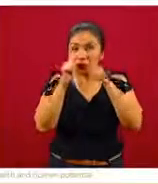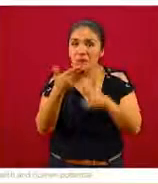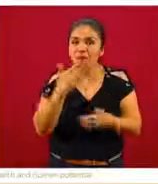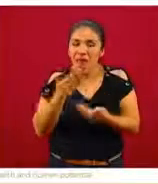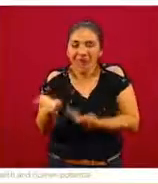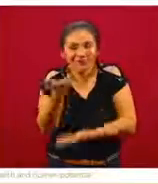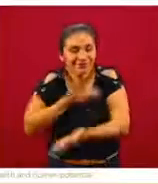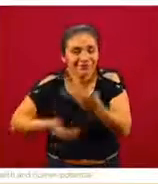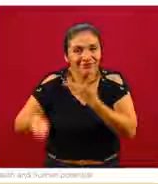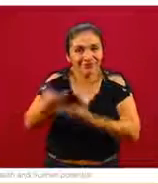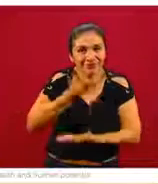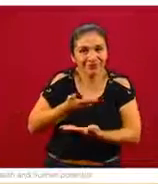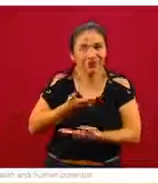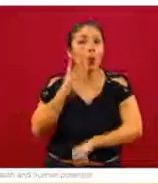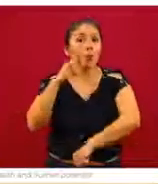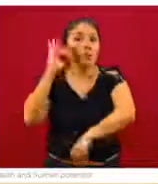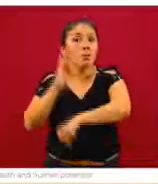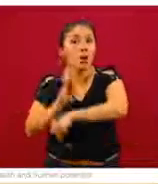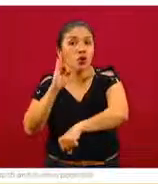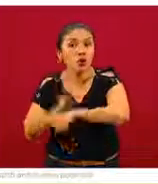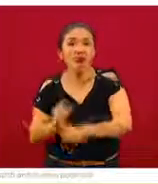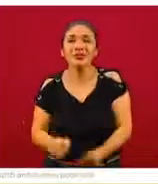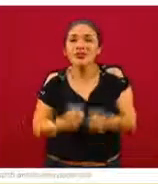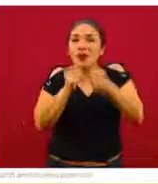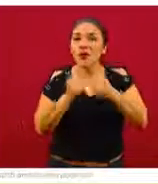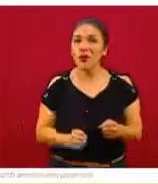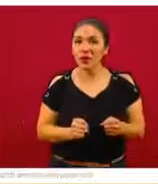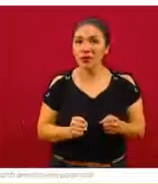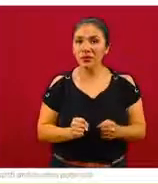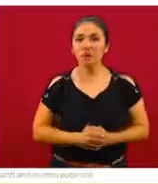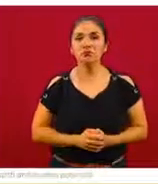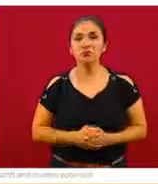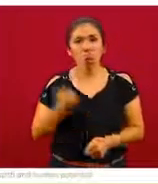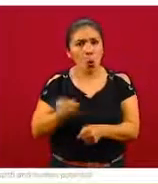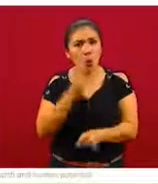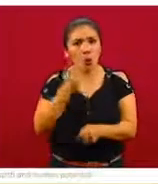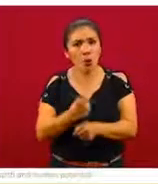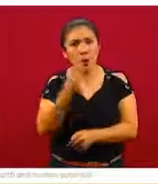appropriate nutrition, protection, and safety.